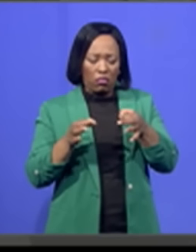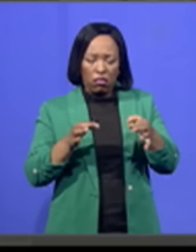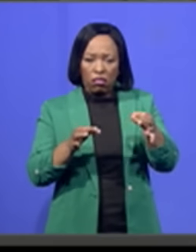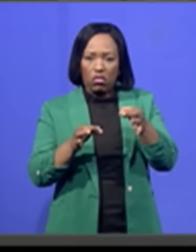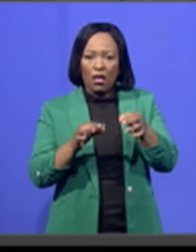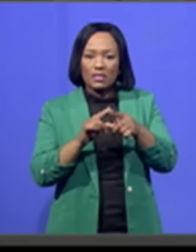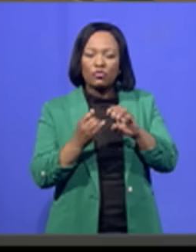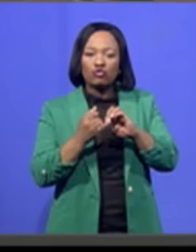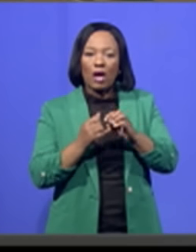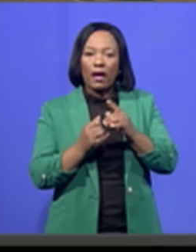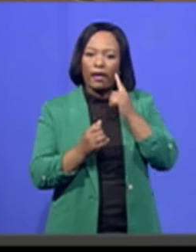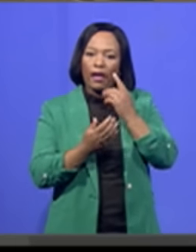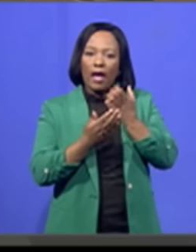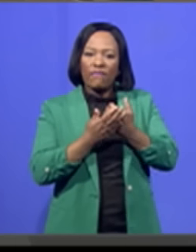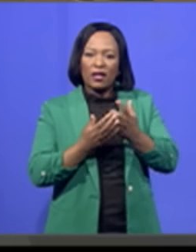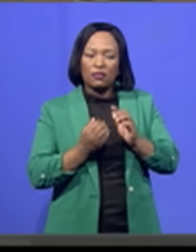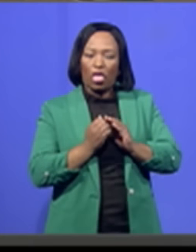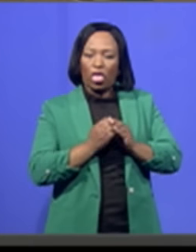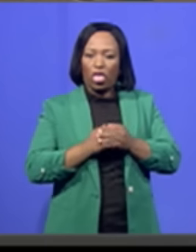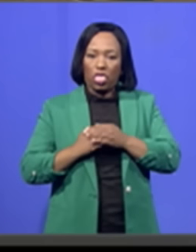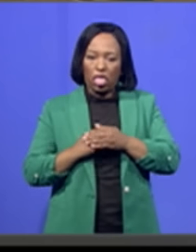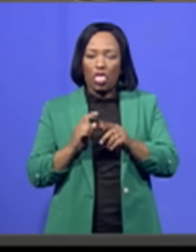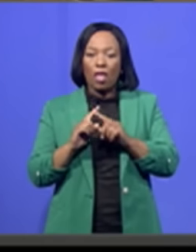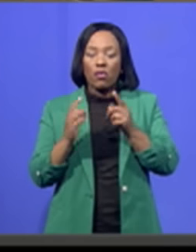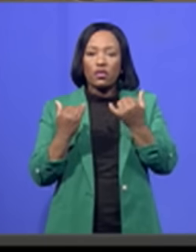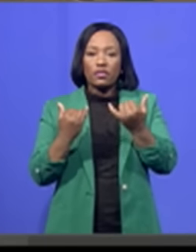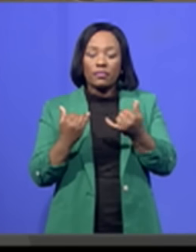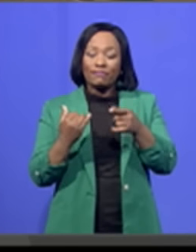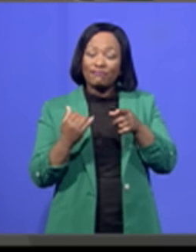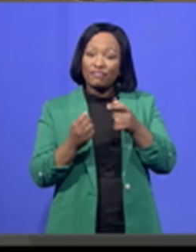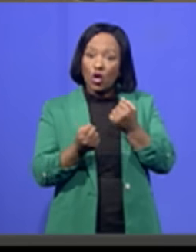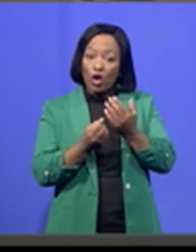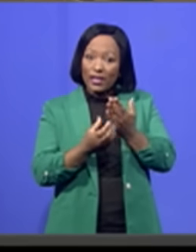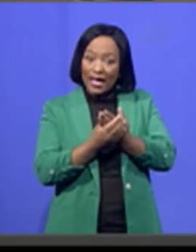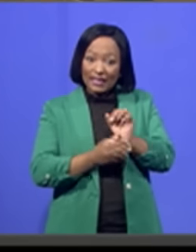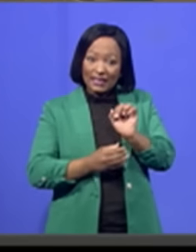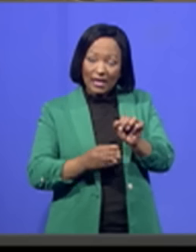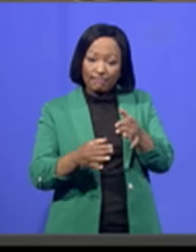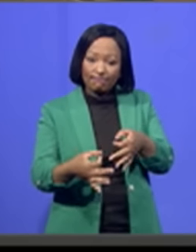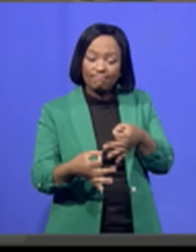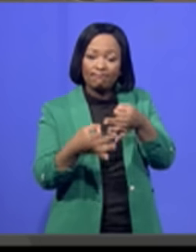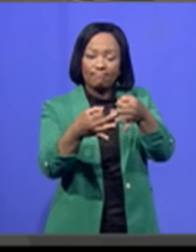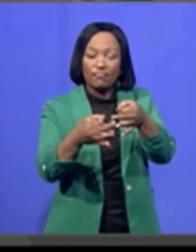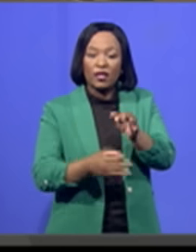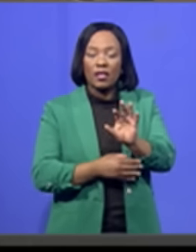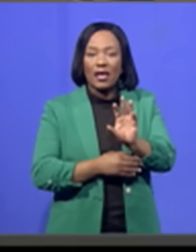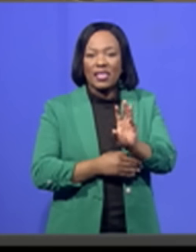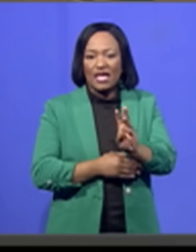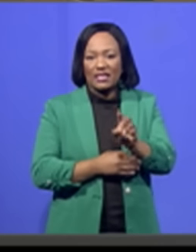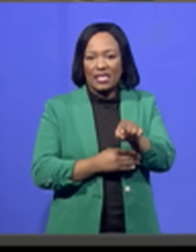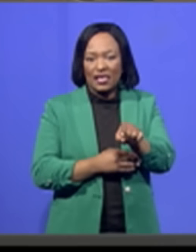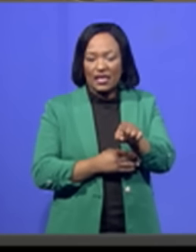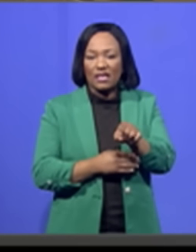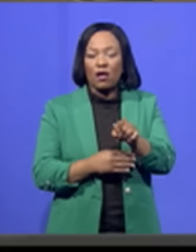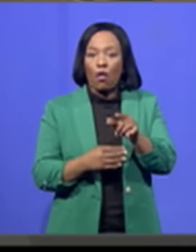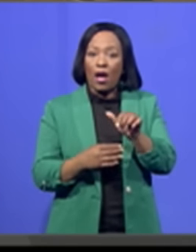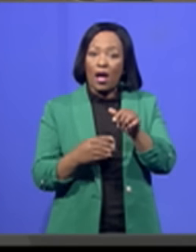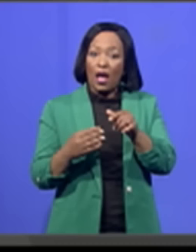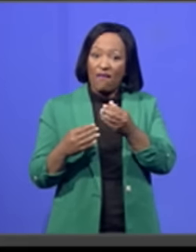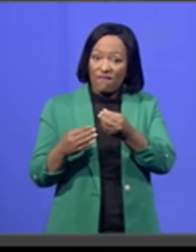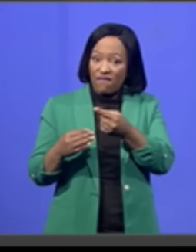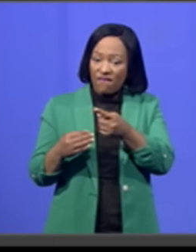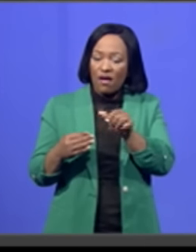go timeletša molato. Molato wa gagwe o šutišeditšwe go ya letšatšing la Labone morago ga gore botšhotšhisi bo tlaletše molato o mongwe godimo ga yeo e lego